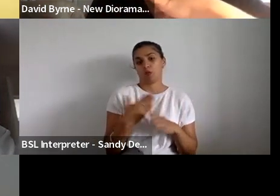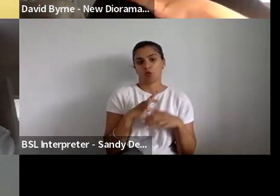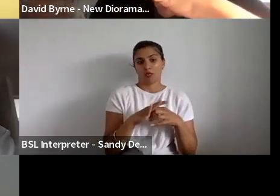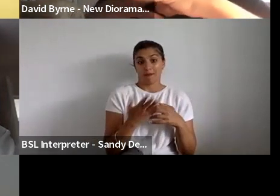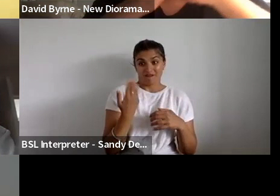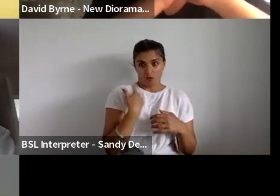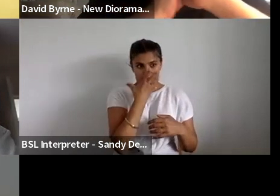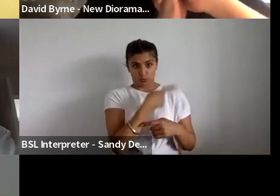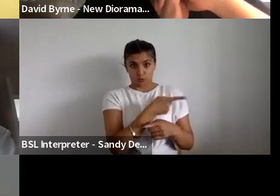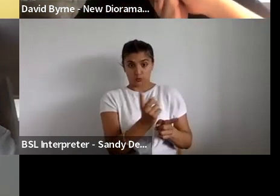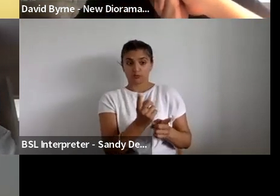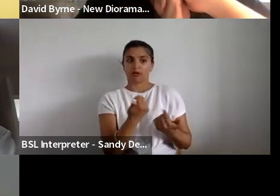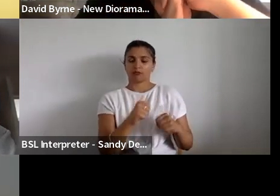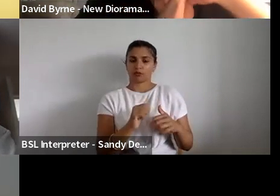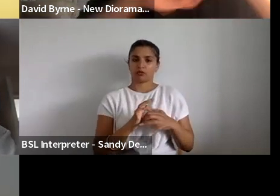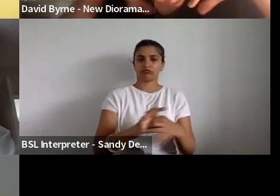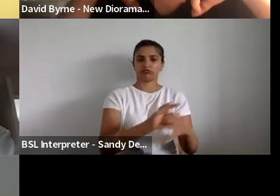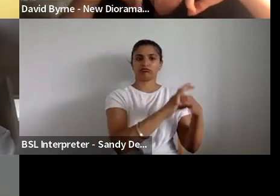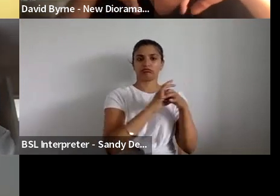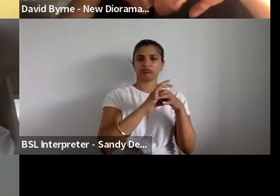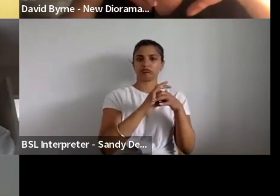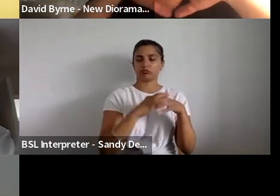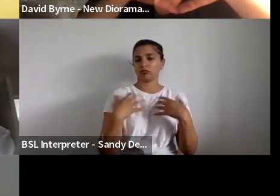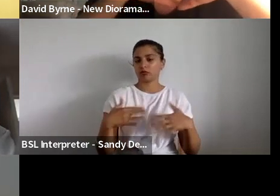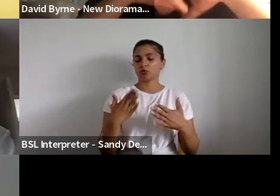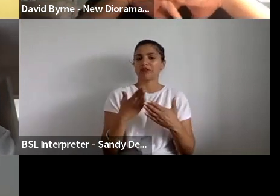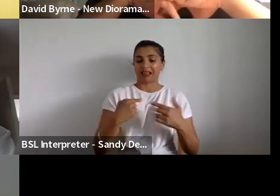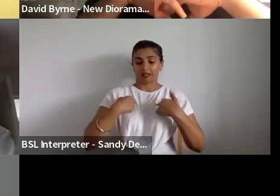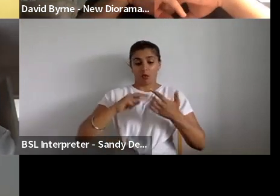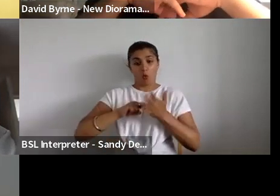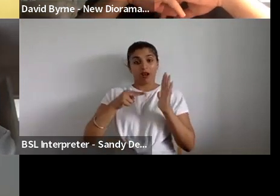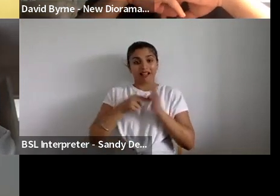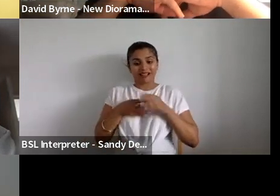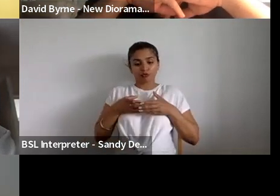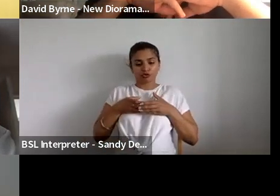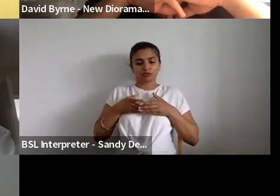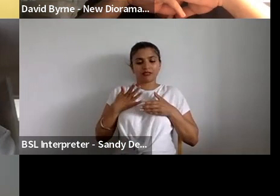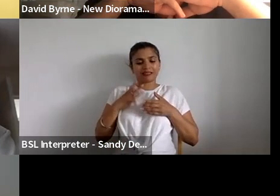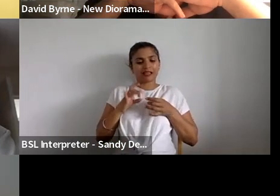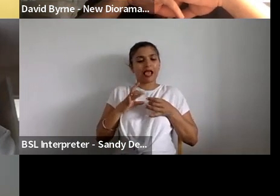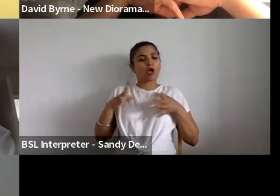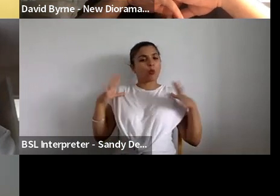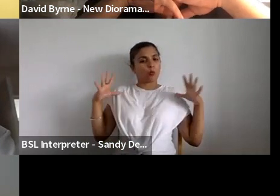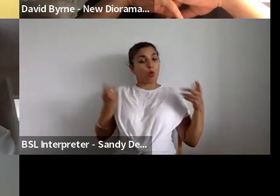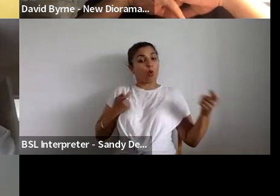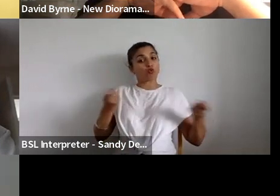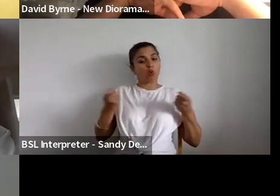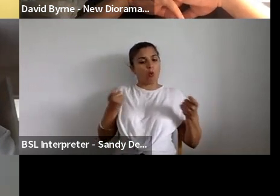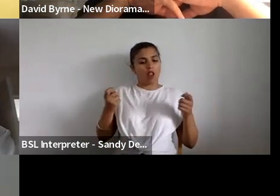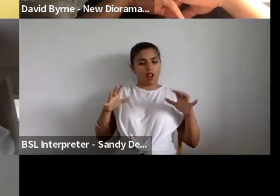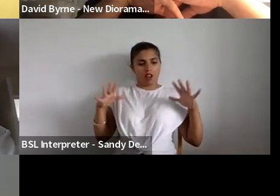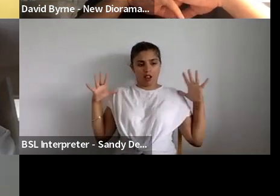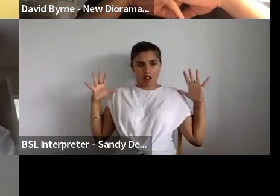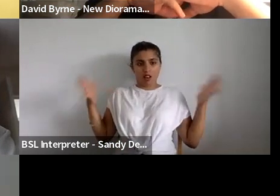host of projects. So sort of organizationally letting go of that control ever so slightly has led to some has led to some really unexpected